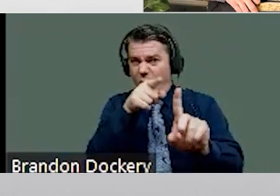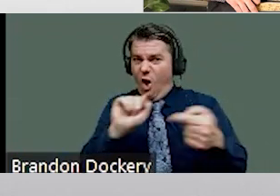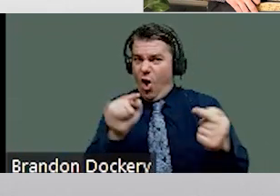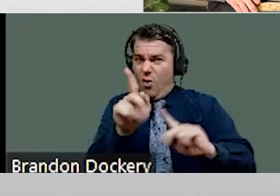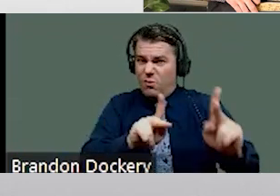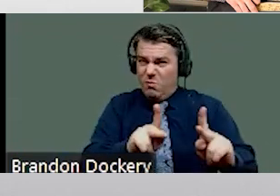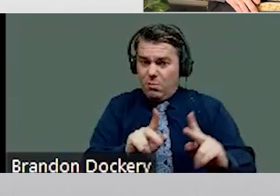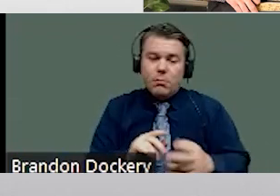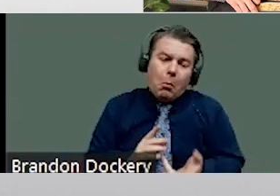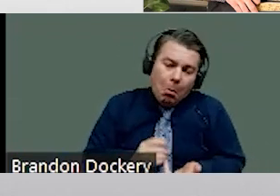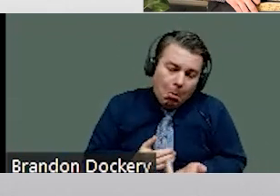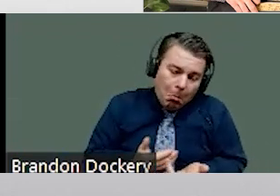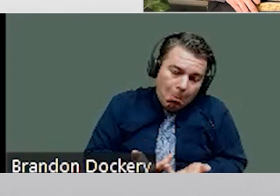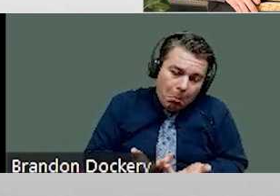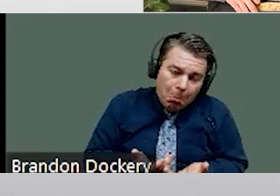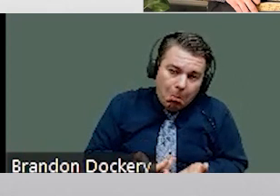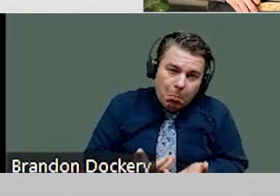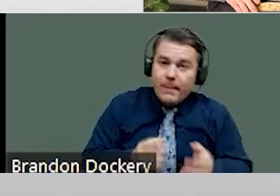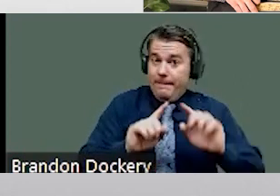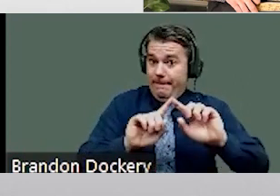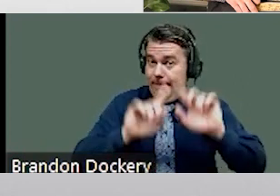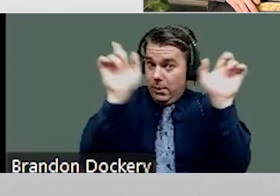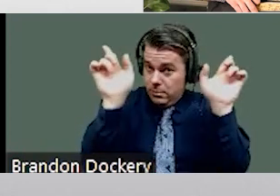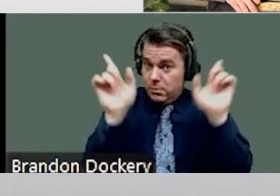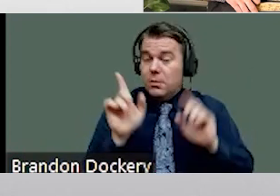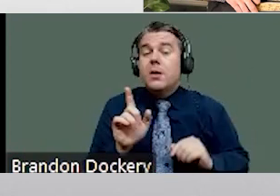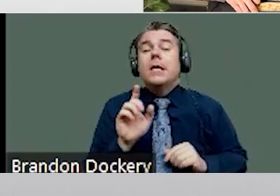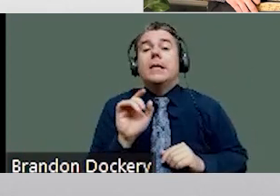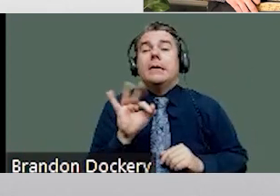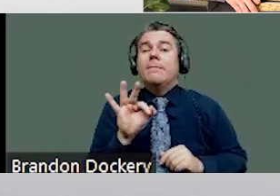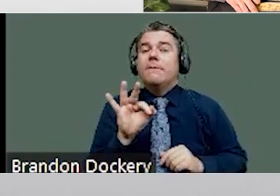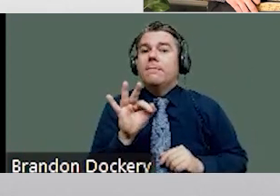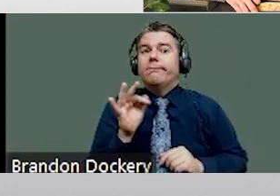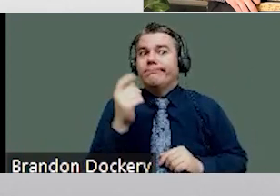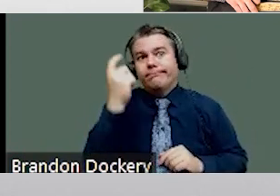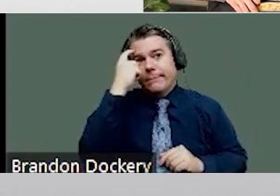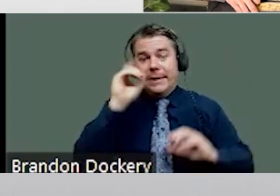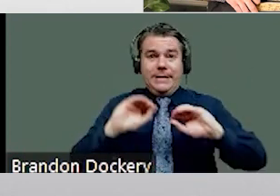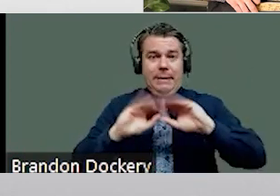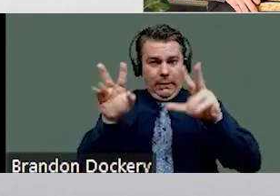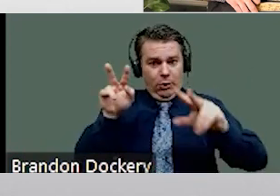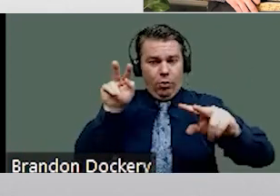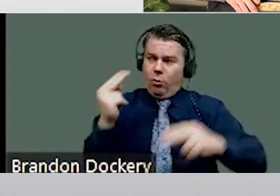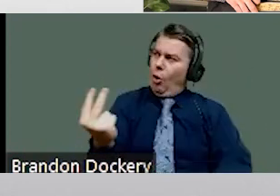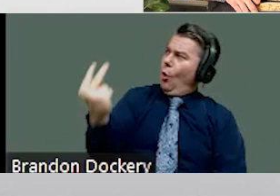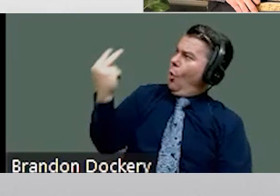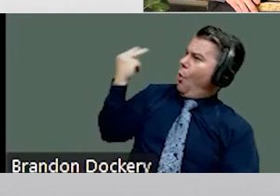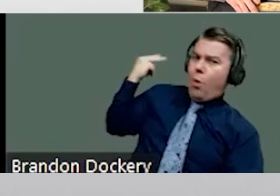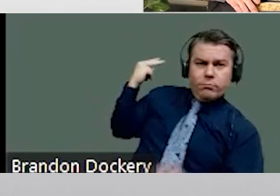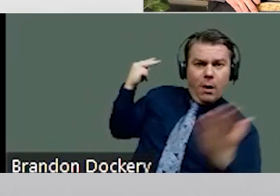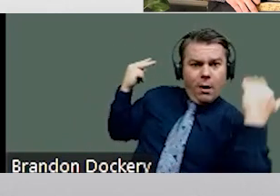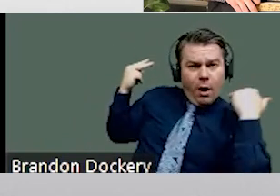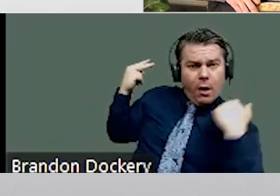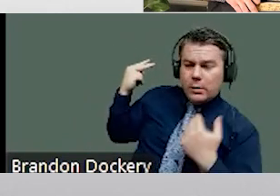not. It was really, though, if we're taking a very clear-eyed look back